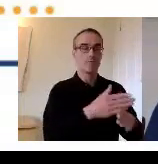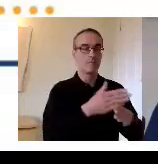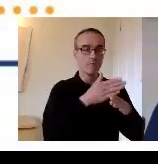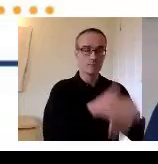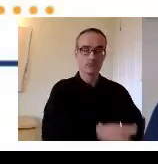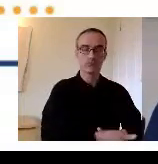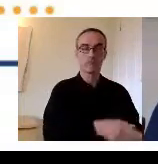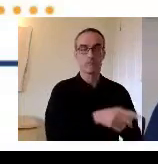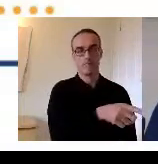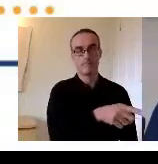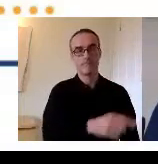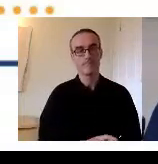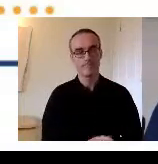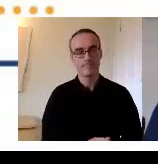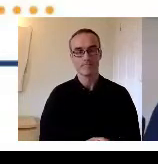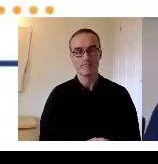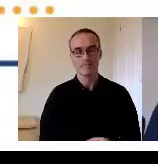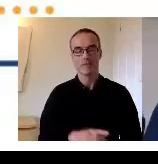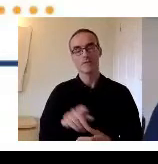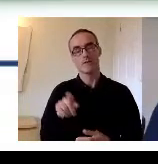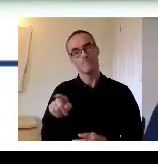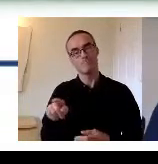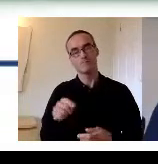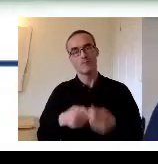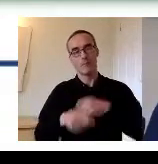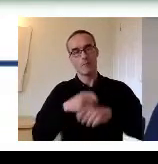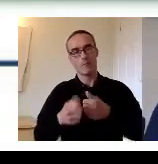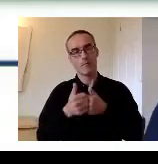advocates. Thank you.